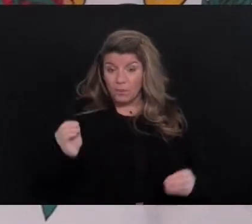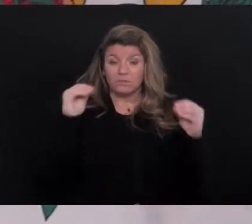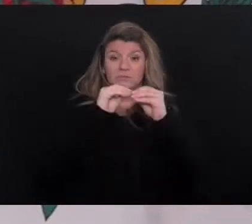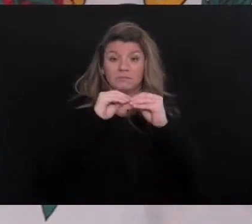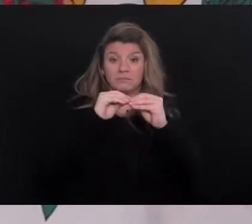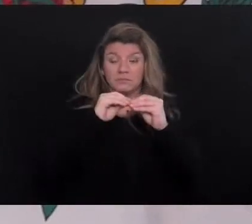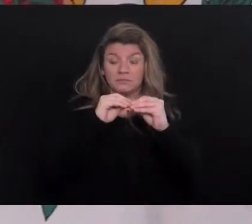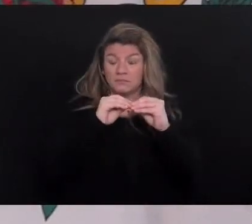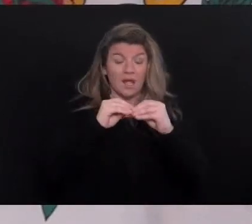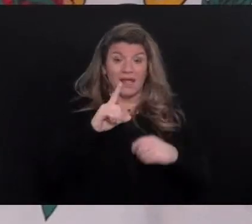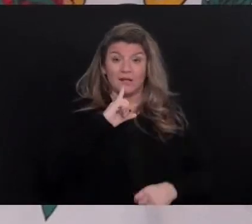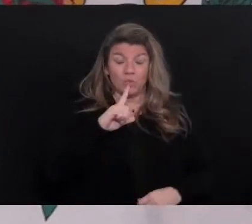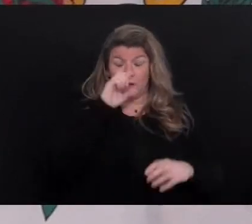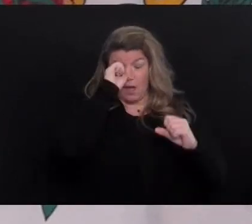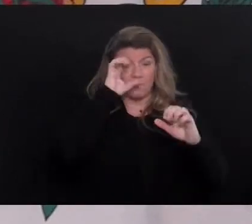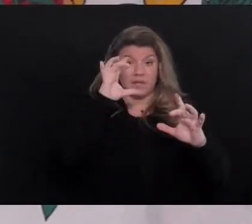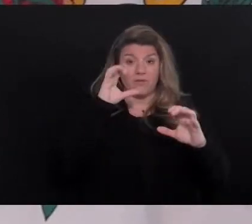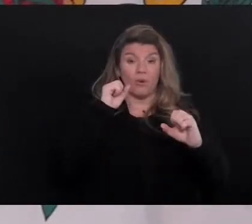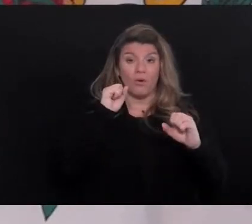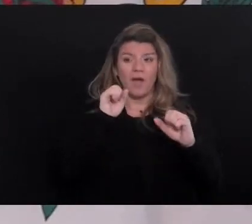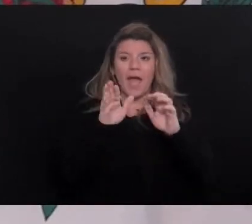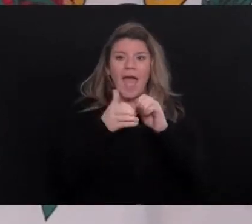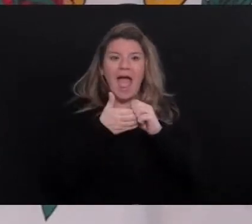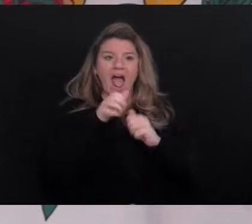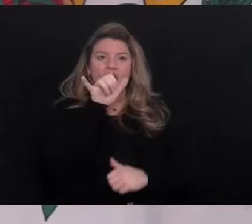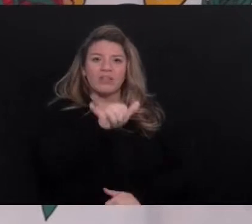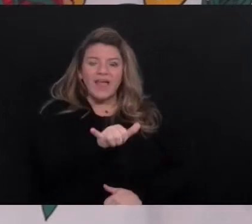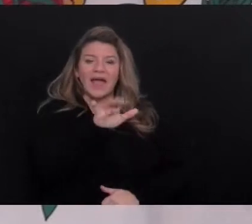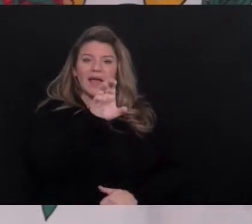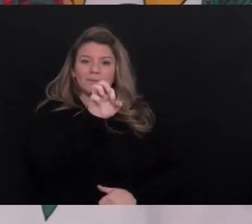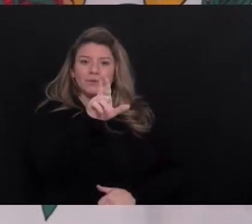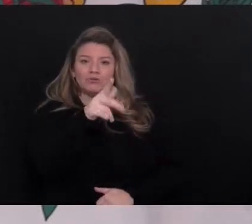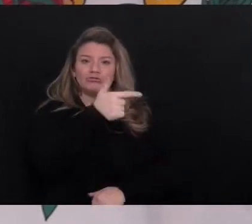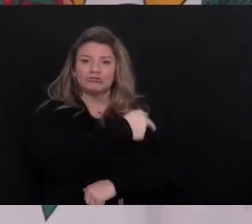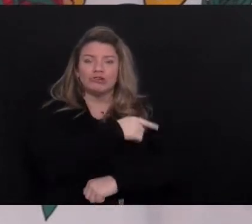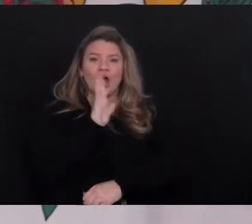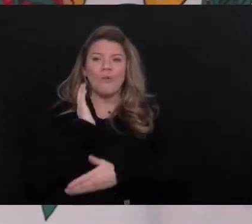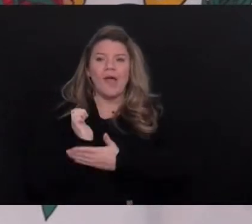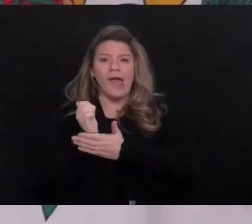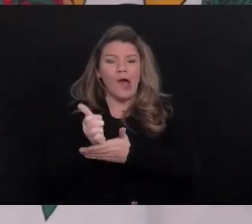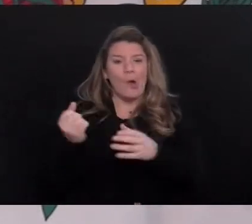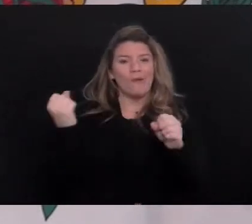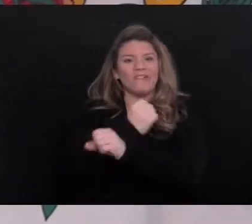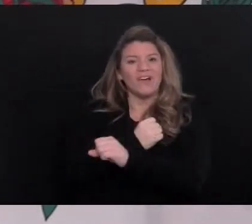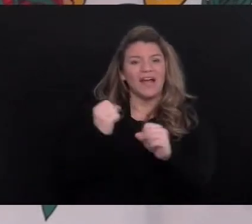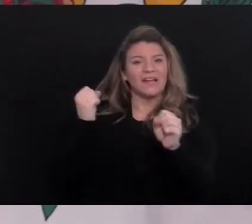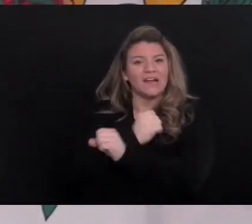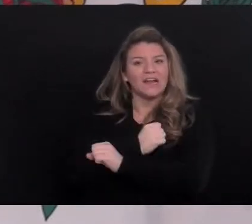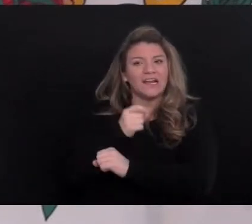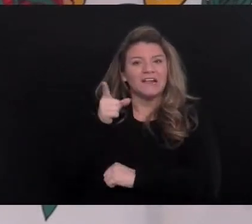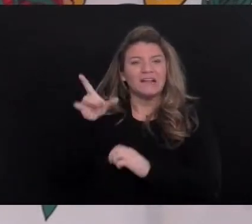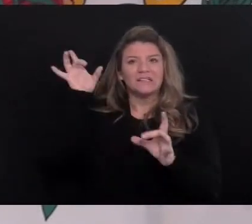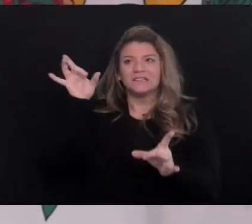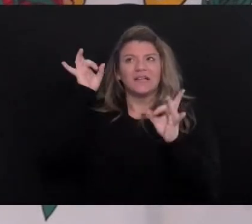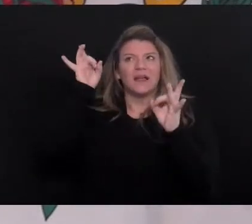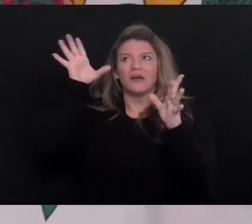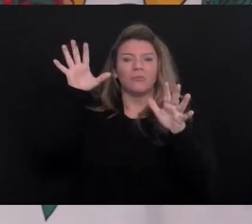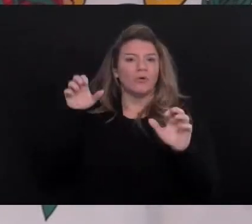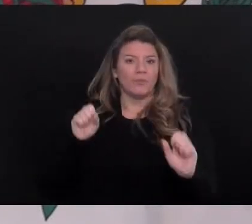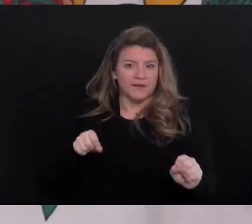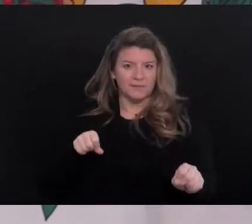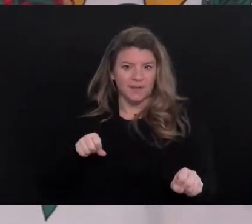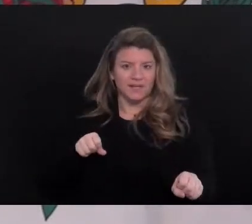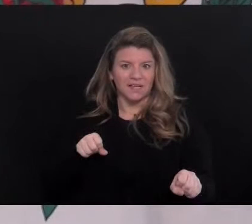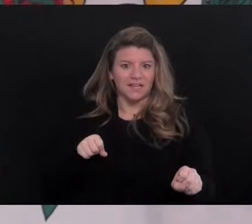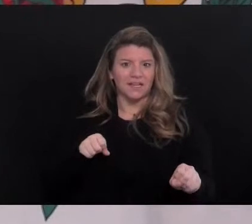unbelievable. Unbelievable how that booster shot will help you to fight off this terrible possibility